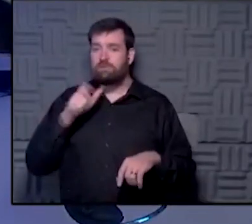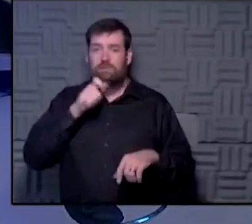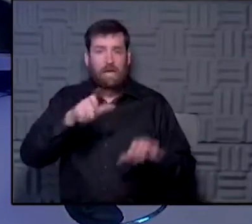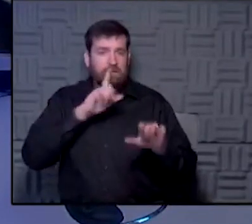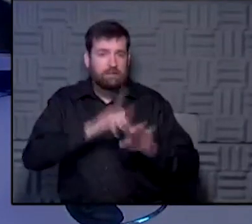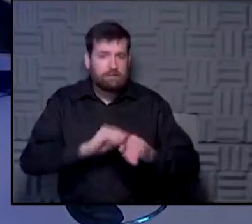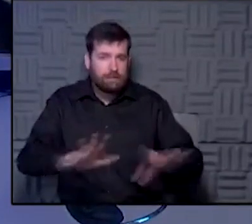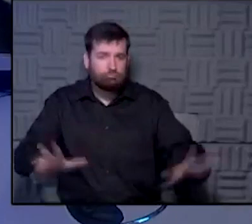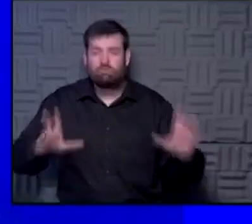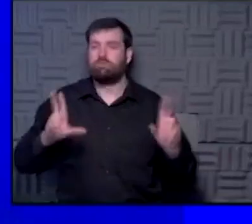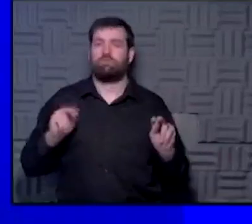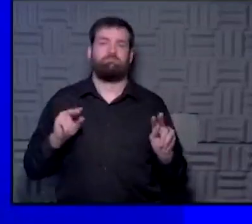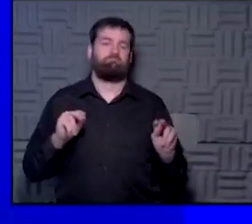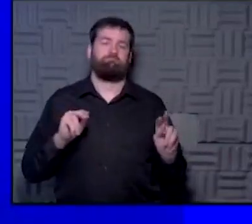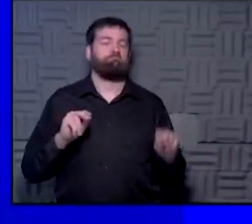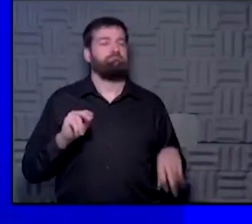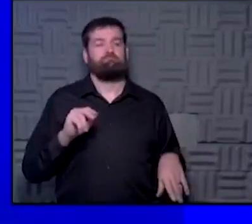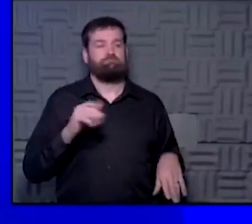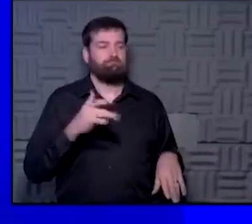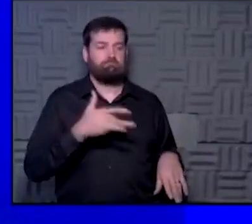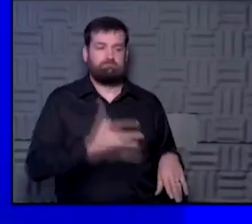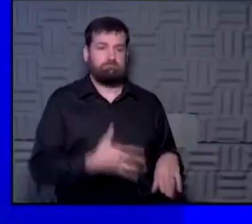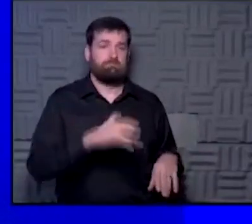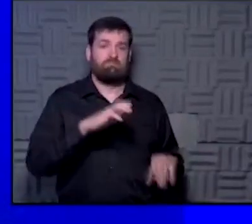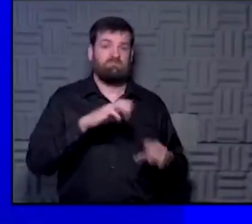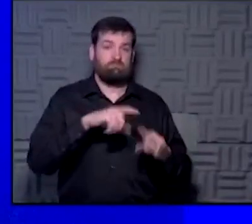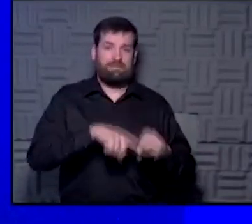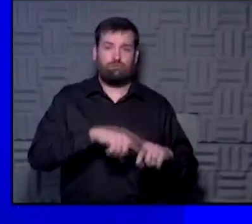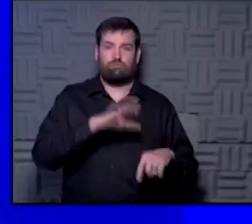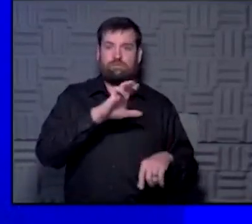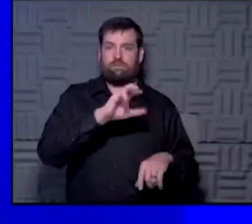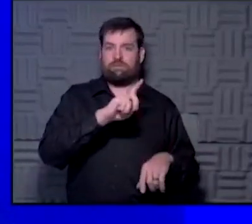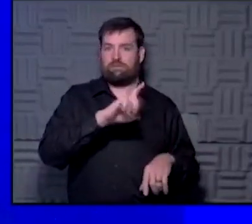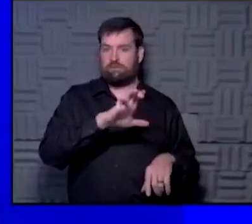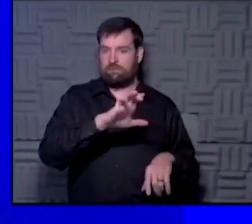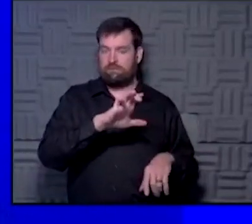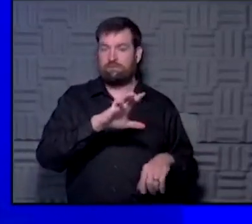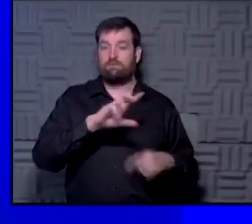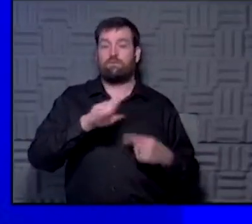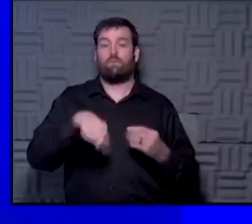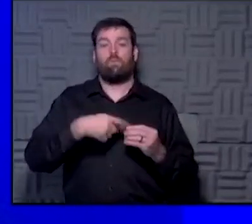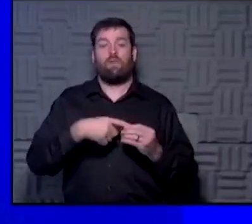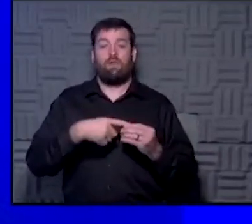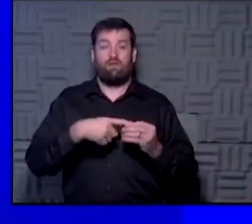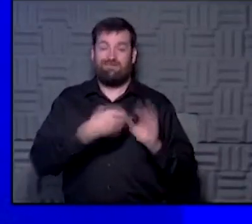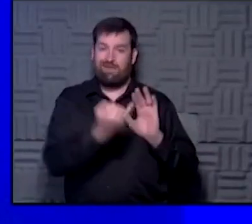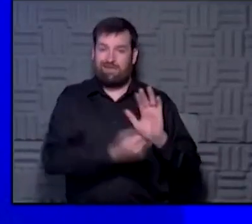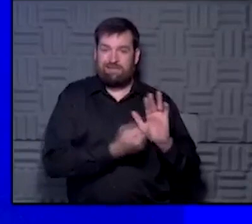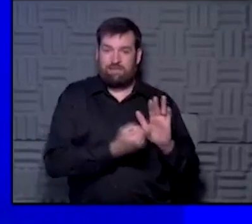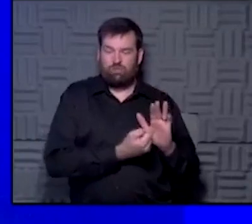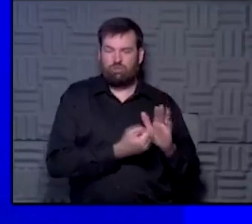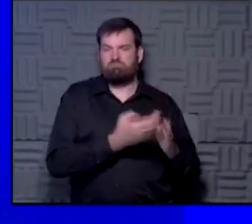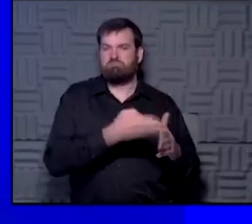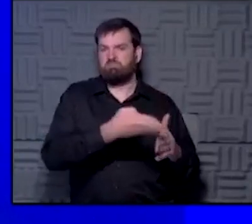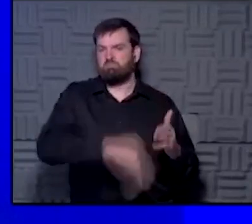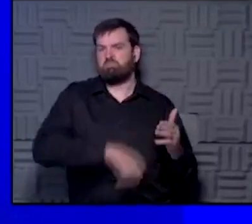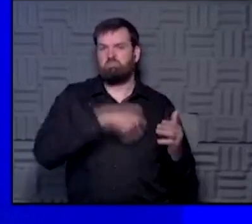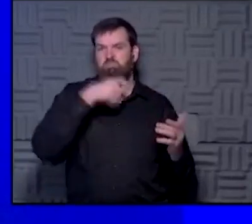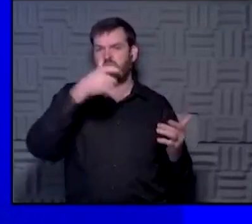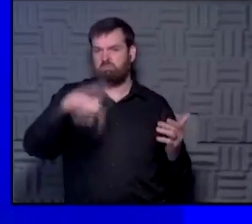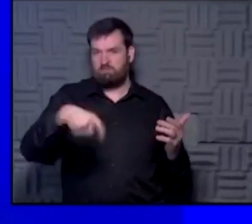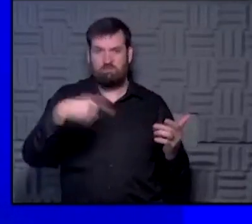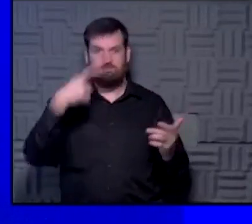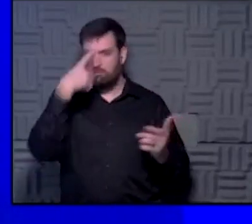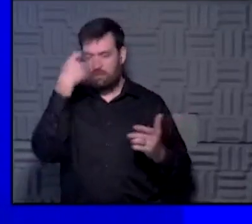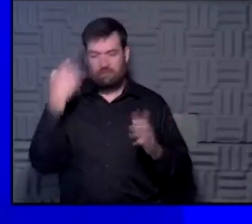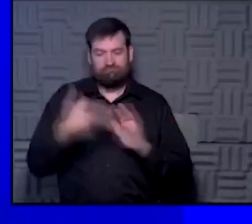contagious, but... Yeah, it tends to be based on the CDC guidelines when we can discontinue the isolation precautions because they